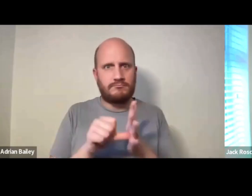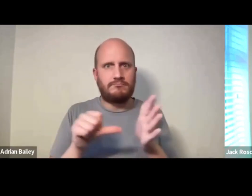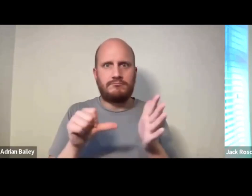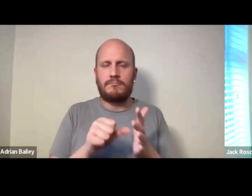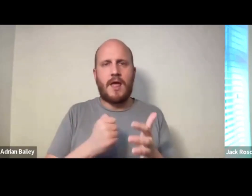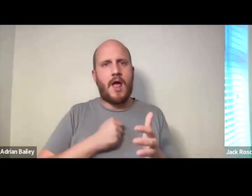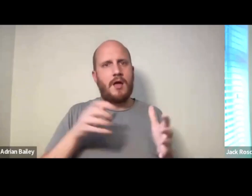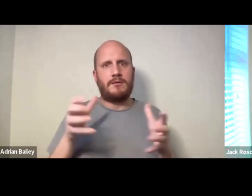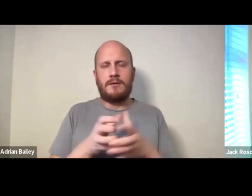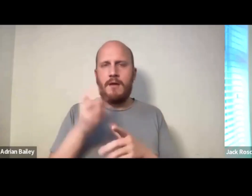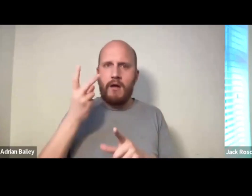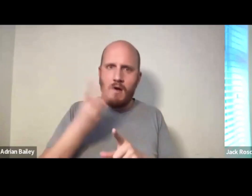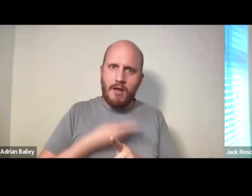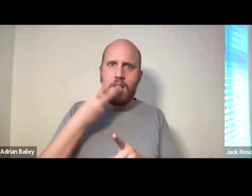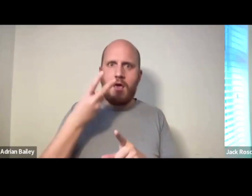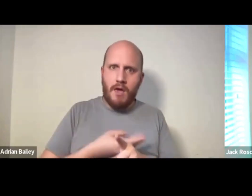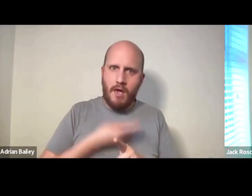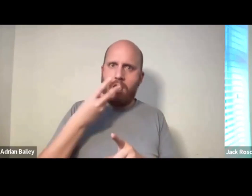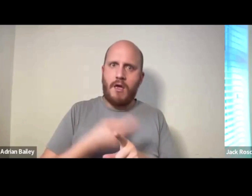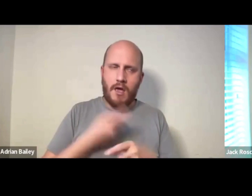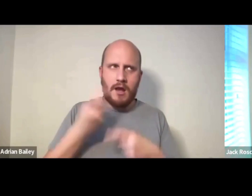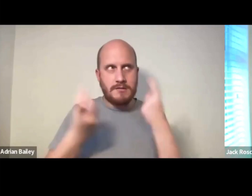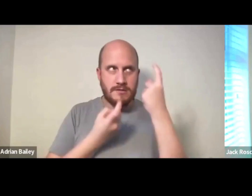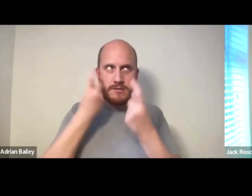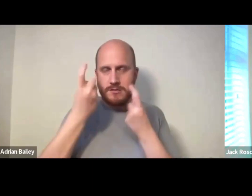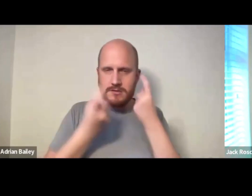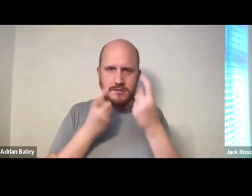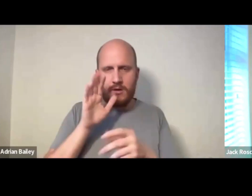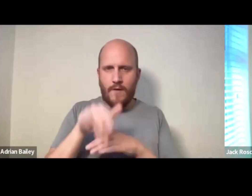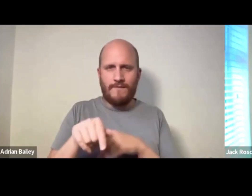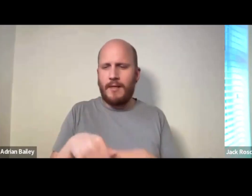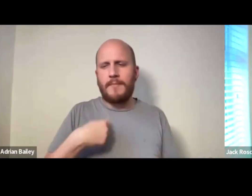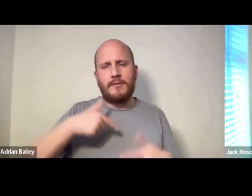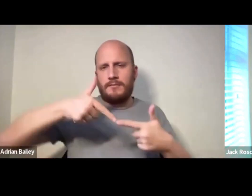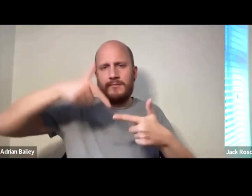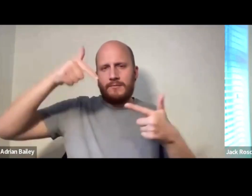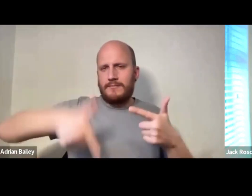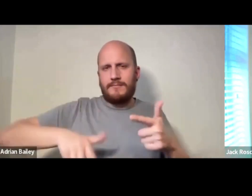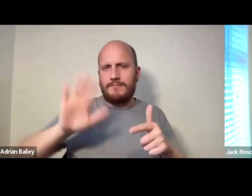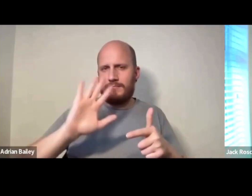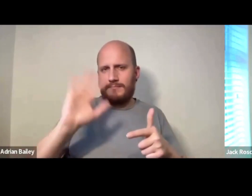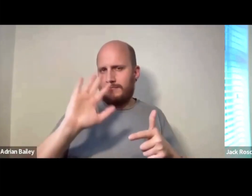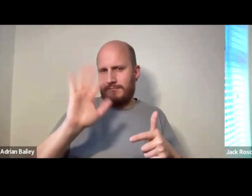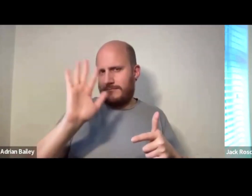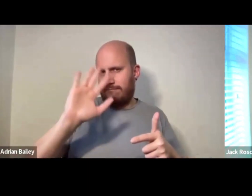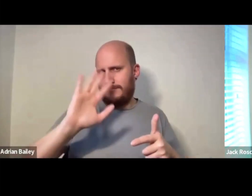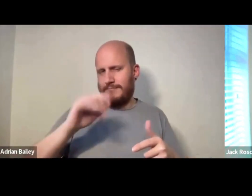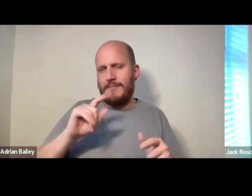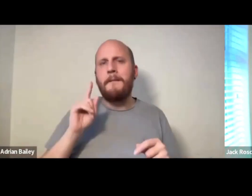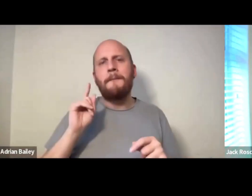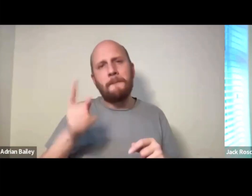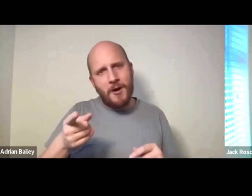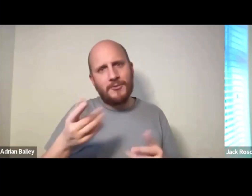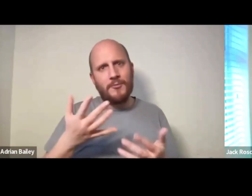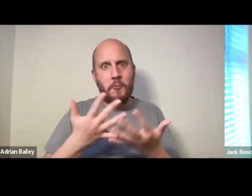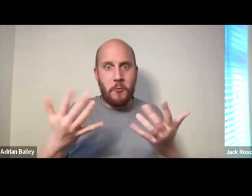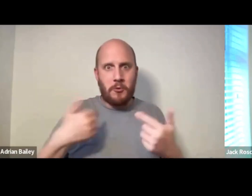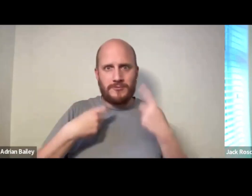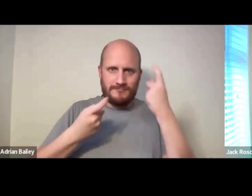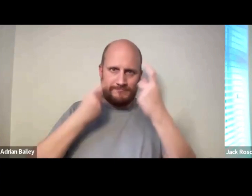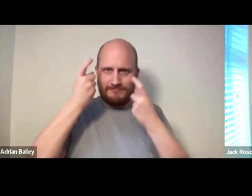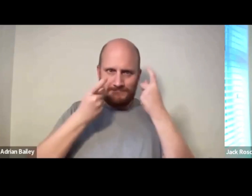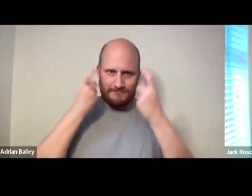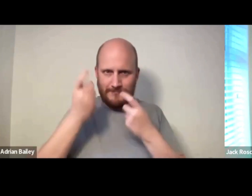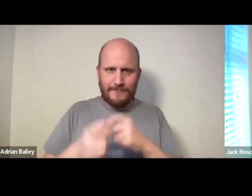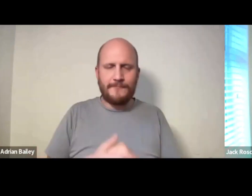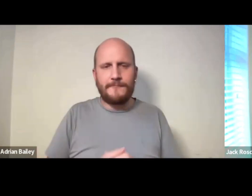had kind of solved them. But yeah, I don't want to go into a discussion just about this, but it's a lot of stuff that we're thinking about.